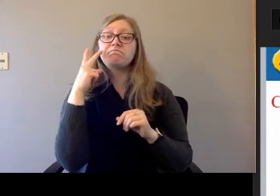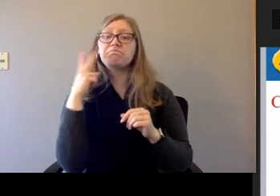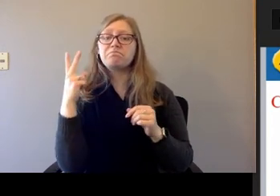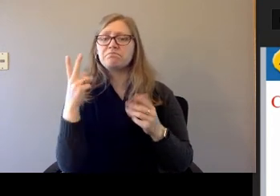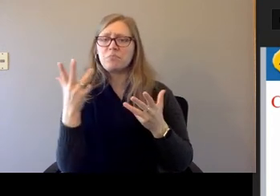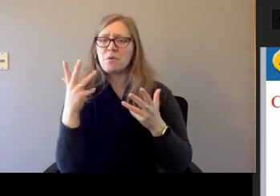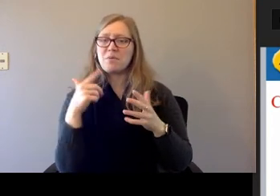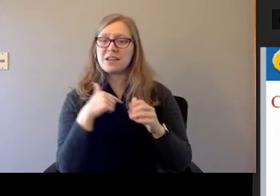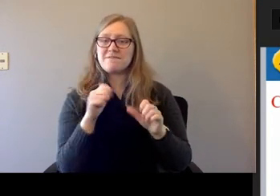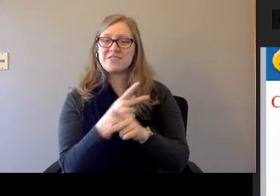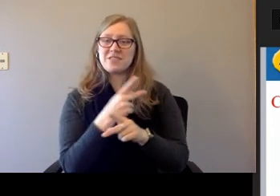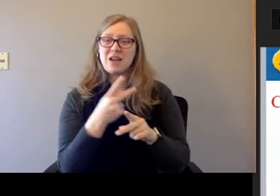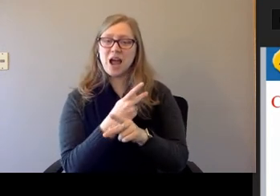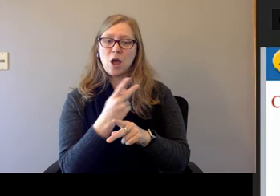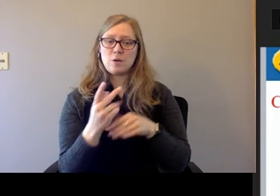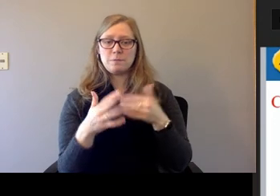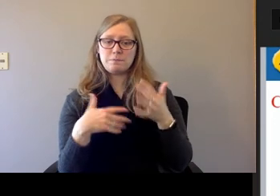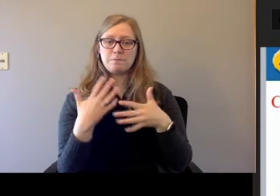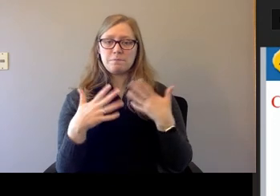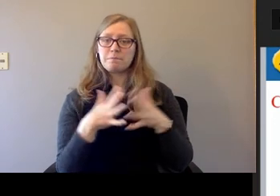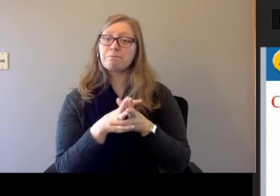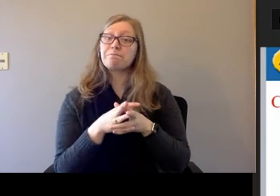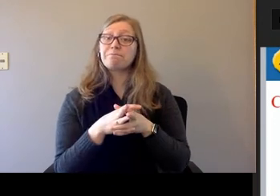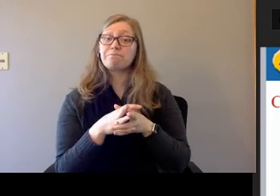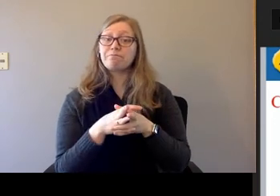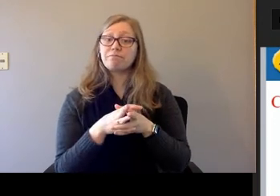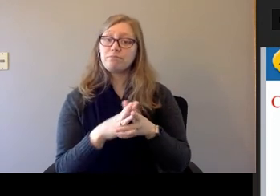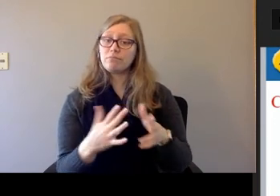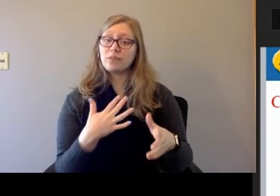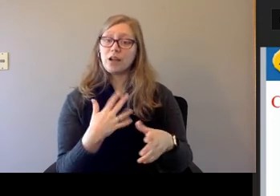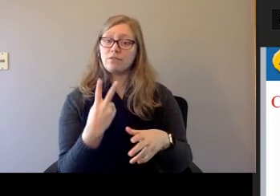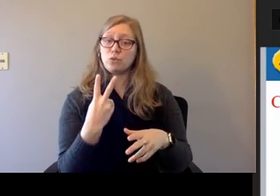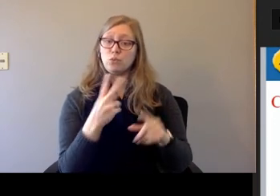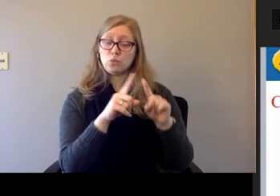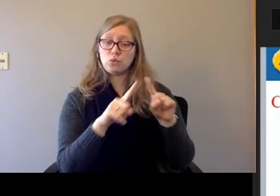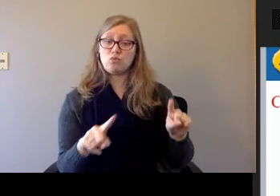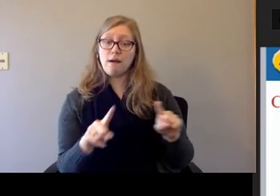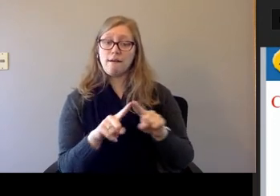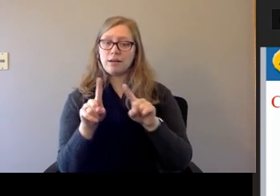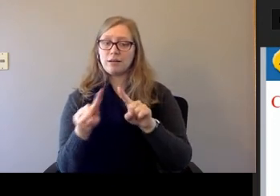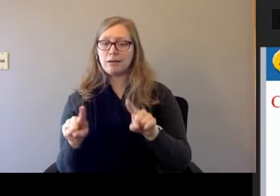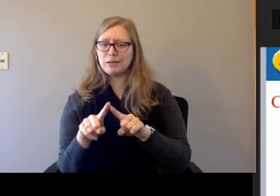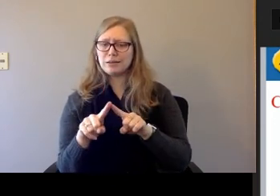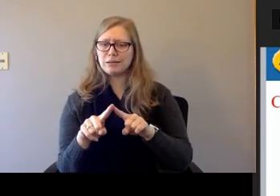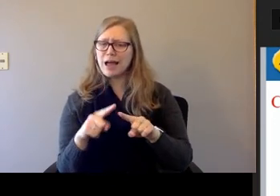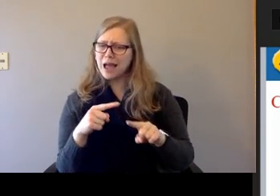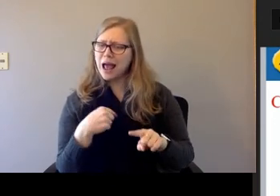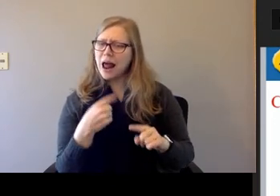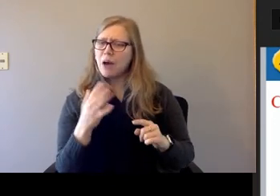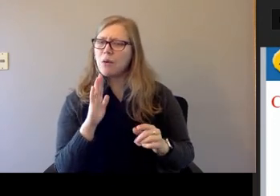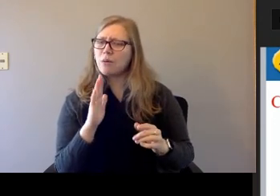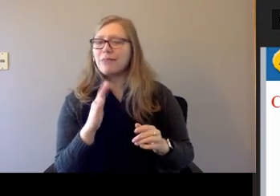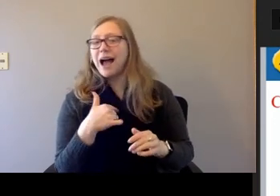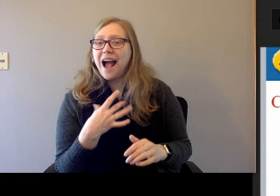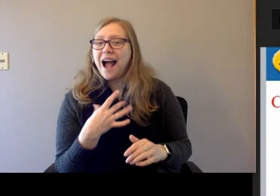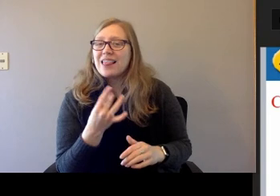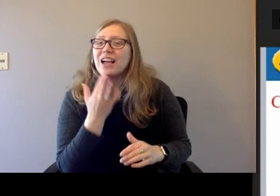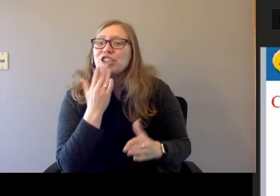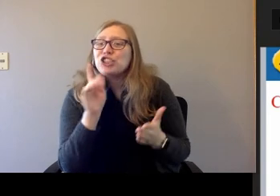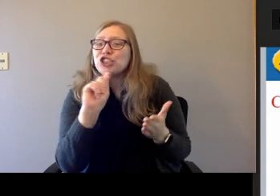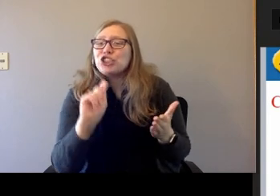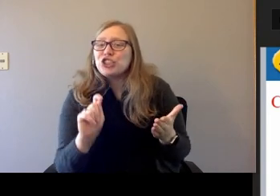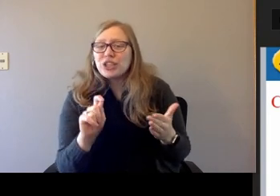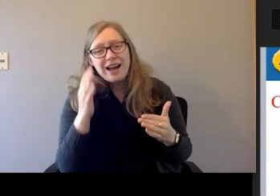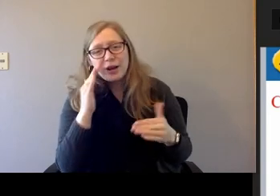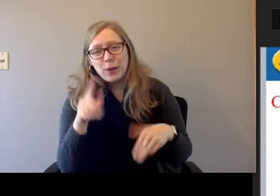can figure out here. So we have the two triangles. I like shading them in for some reason, but I know you can't really